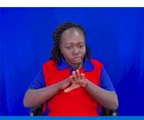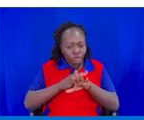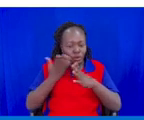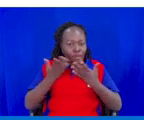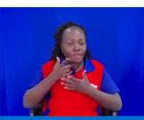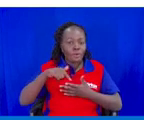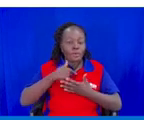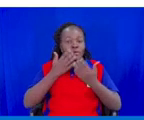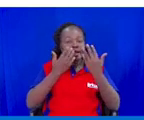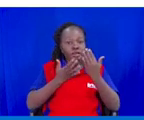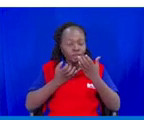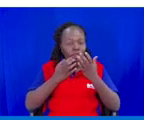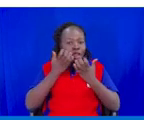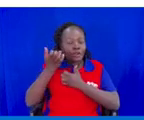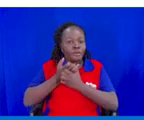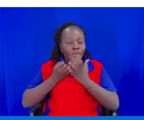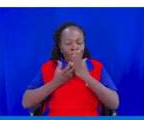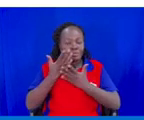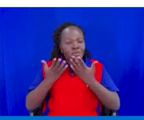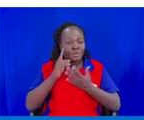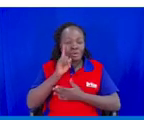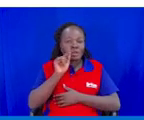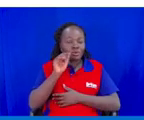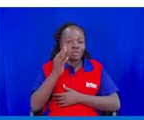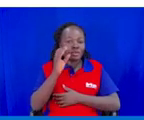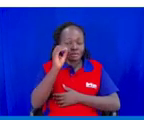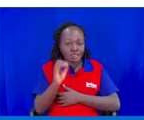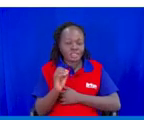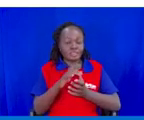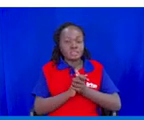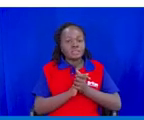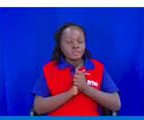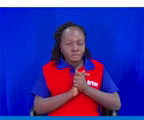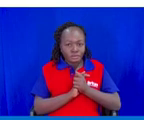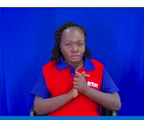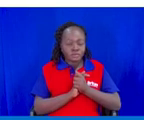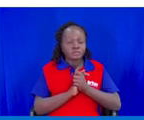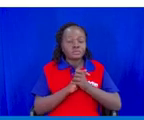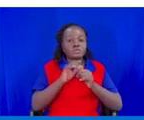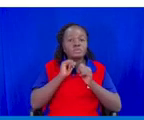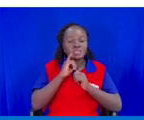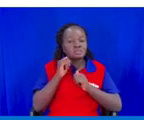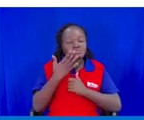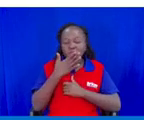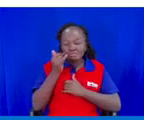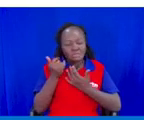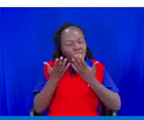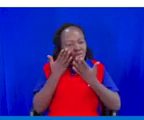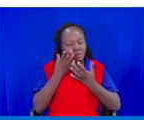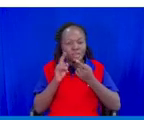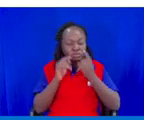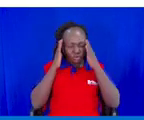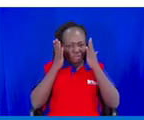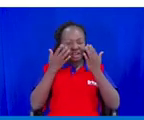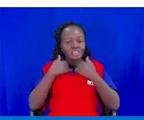we expect the economy to grow by a rate of about 1.3%, which is slightly better as compared to the forecasts that